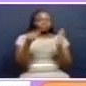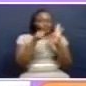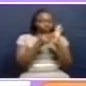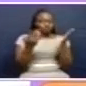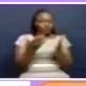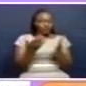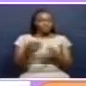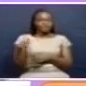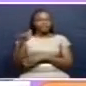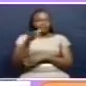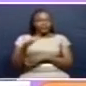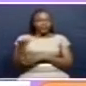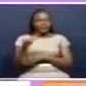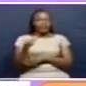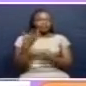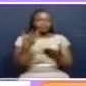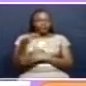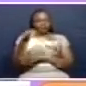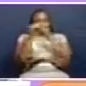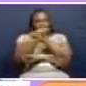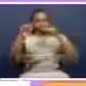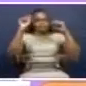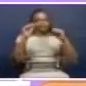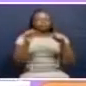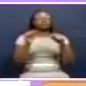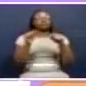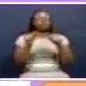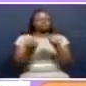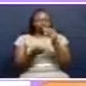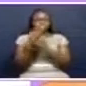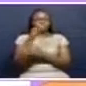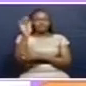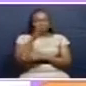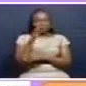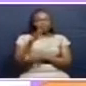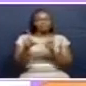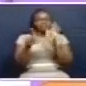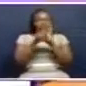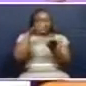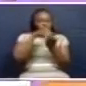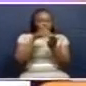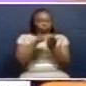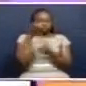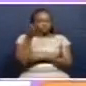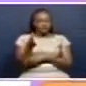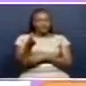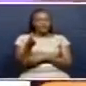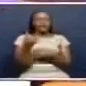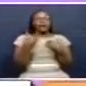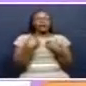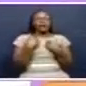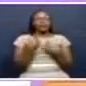The president calling parliament, the legal position, they have been, the two legislators have been quoting